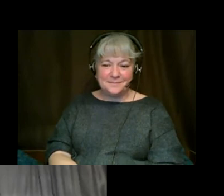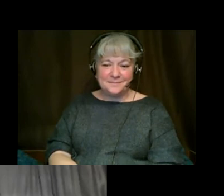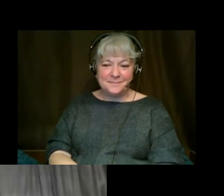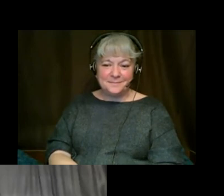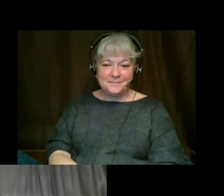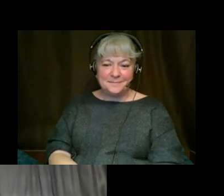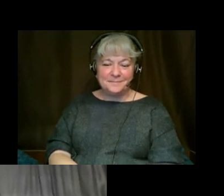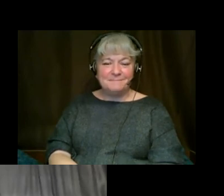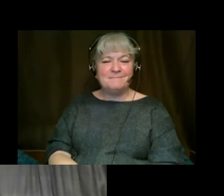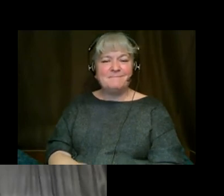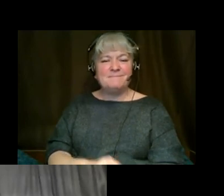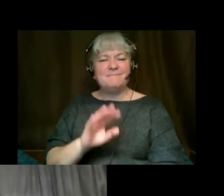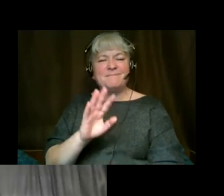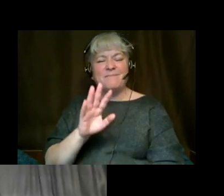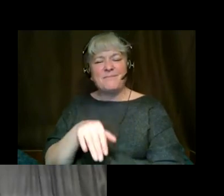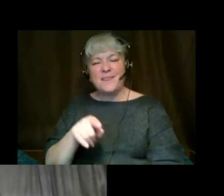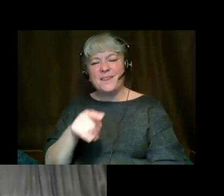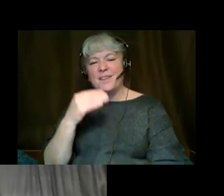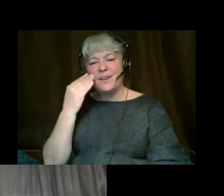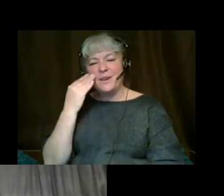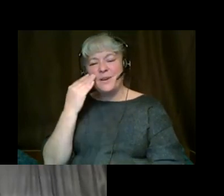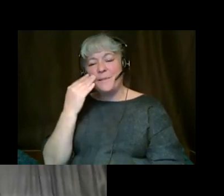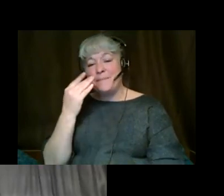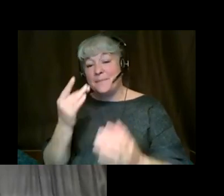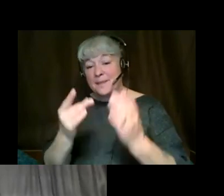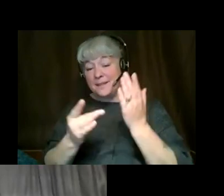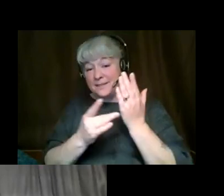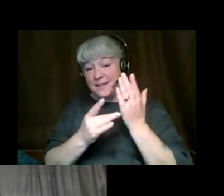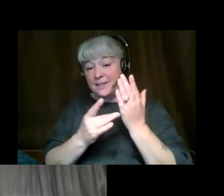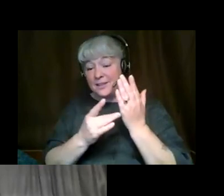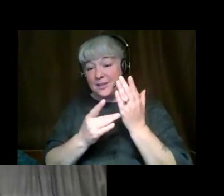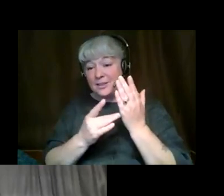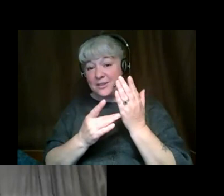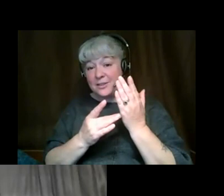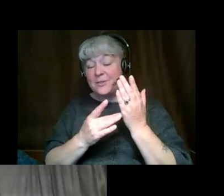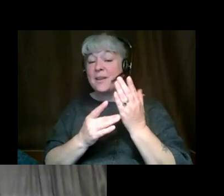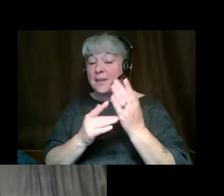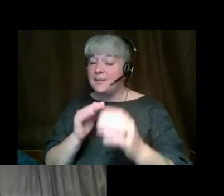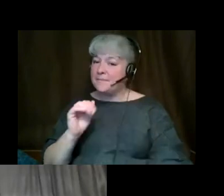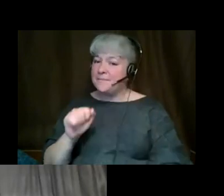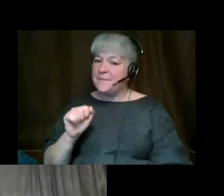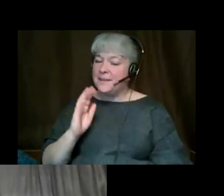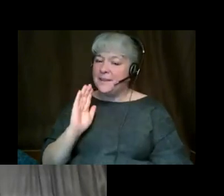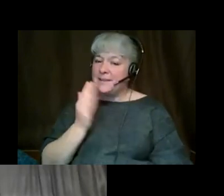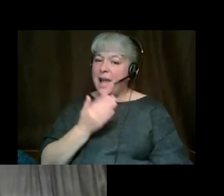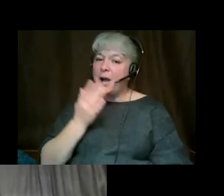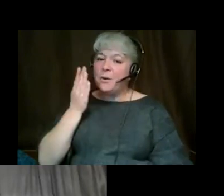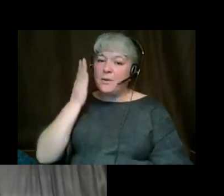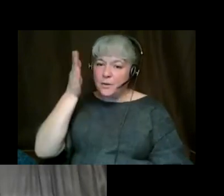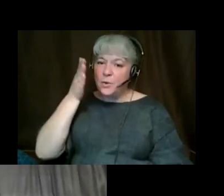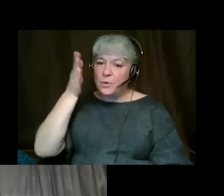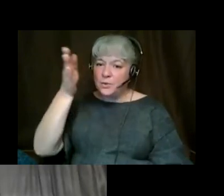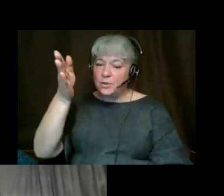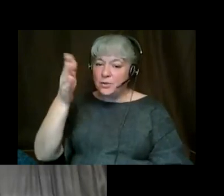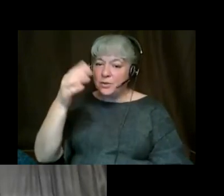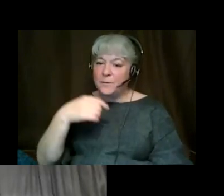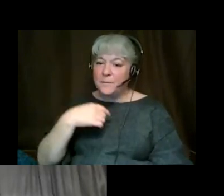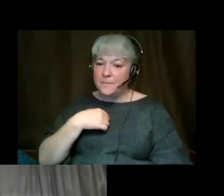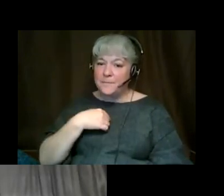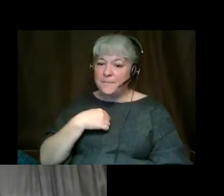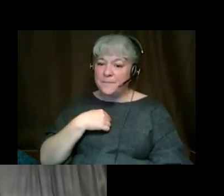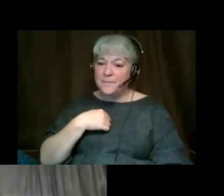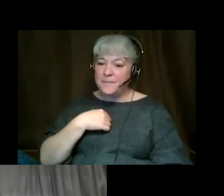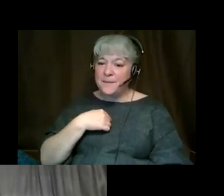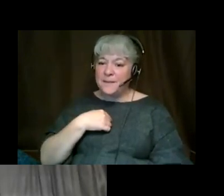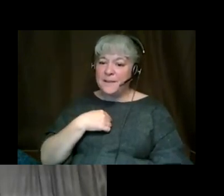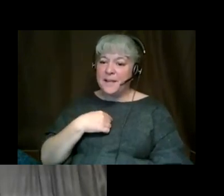You know, technology is our future, and I'm designing a website.